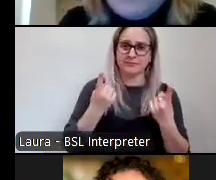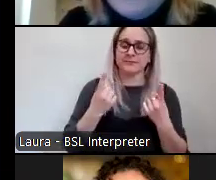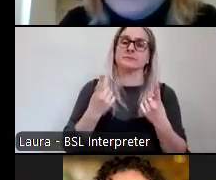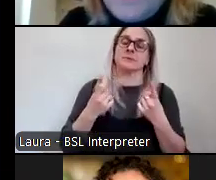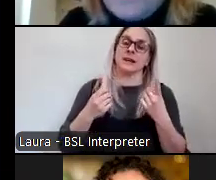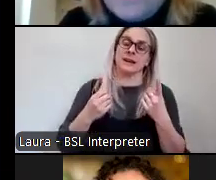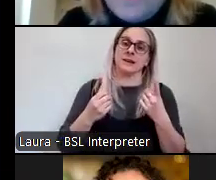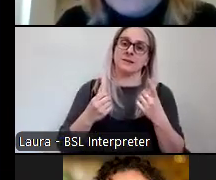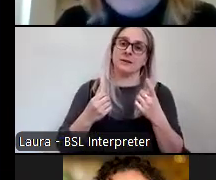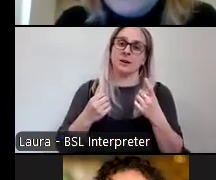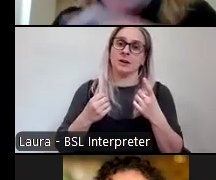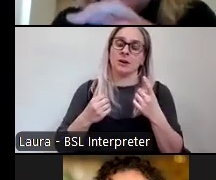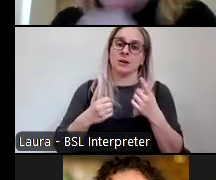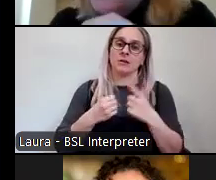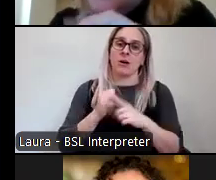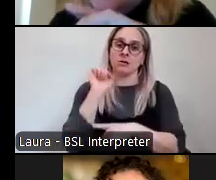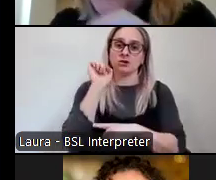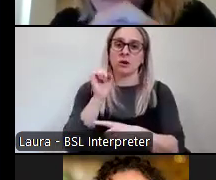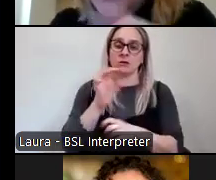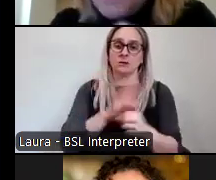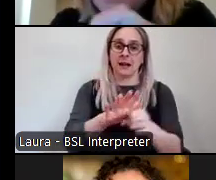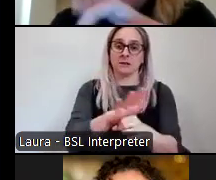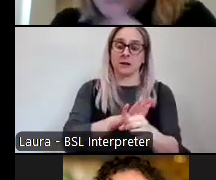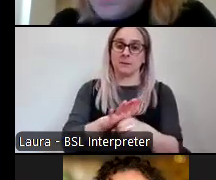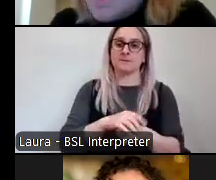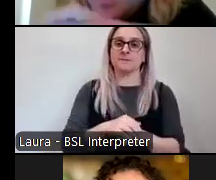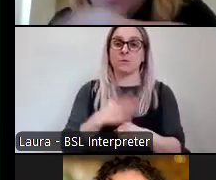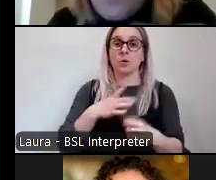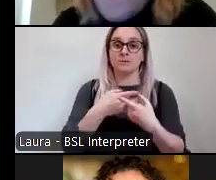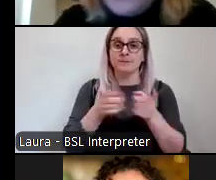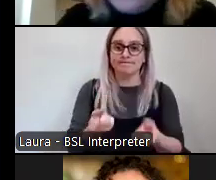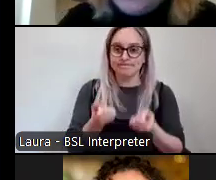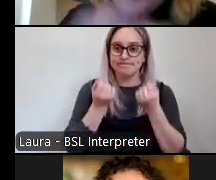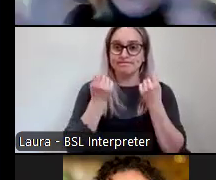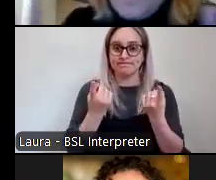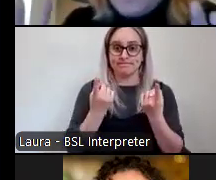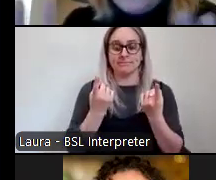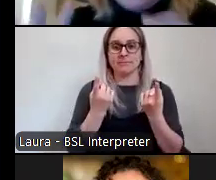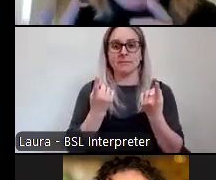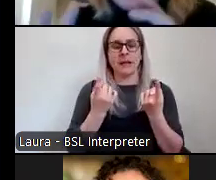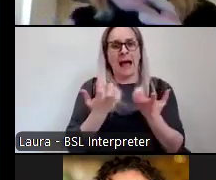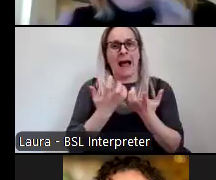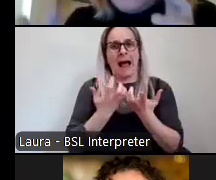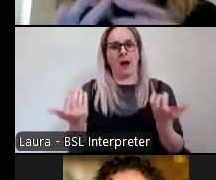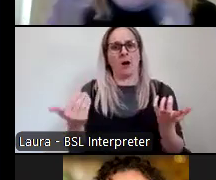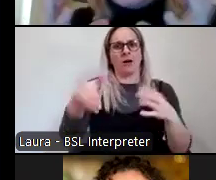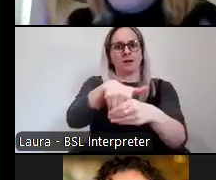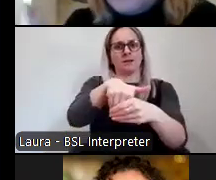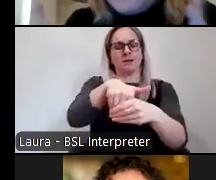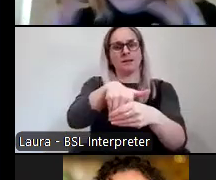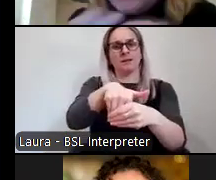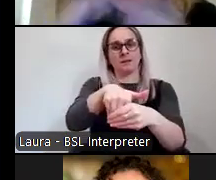its broader context. So we're looking for you to understand where you sit within that cultural sector and